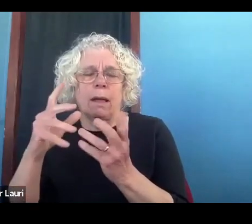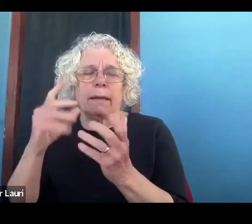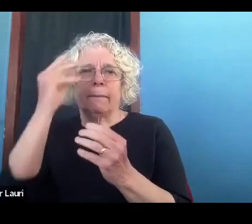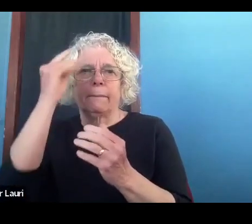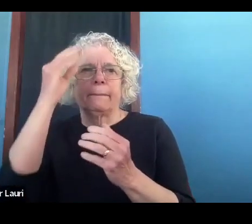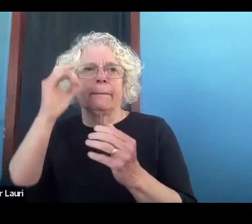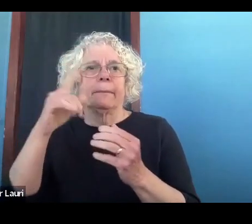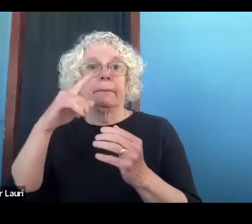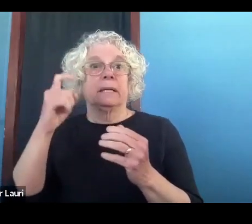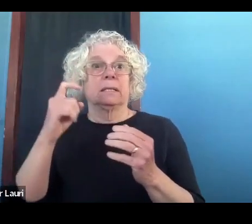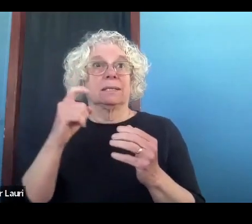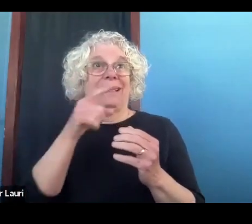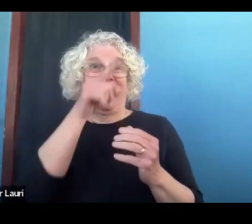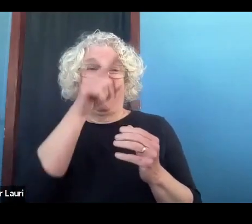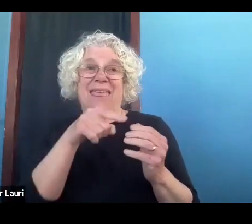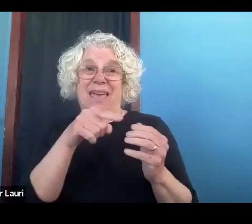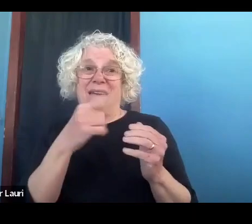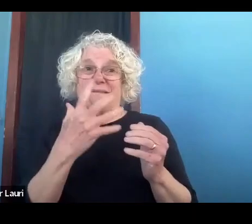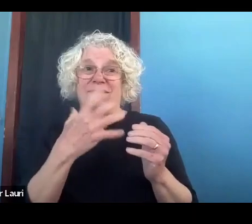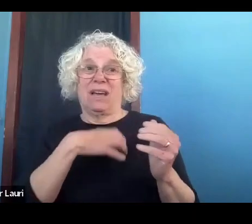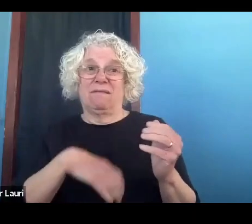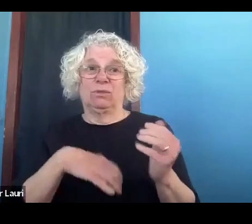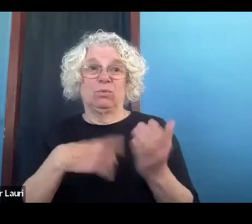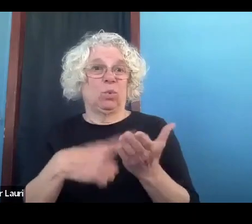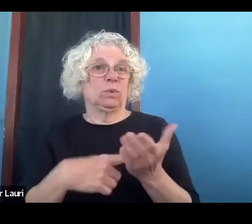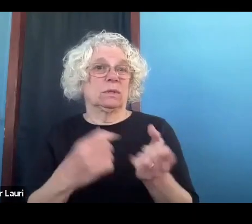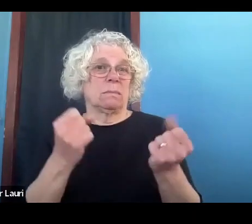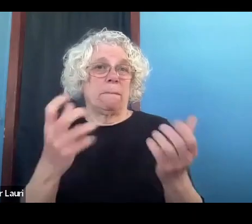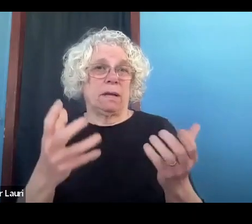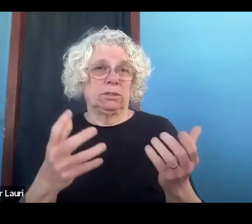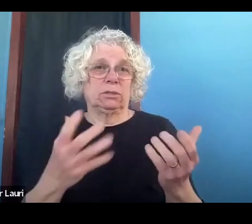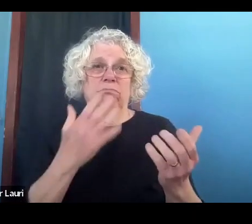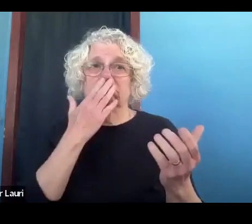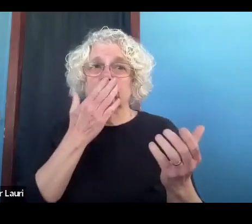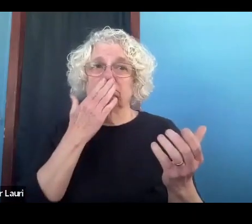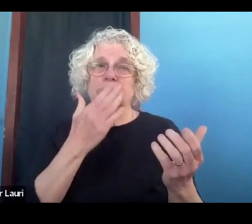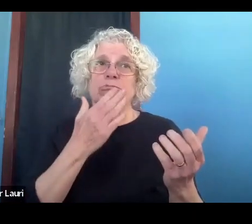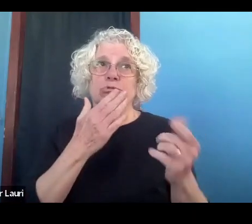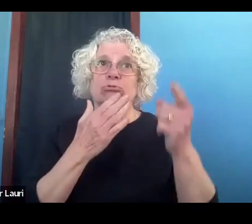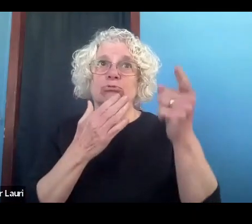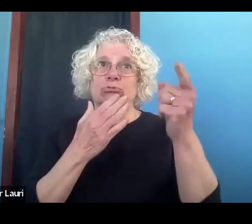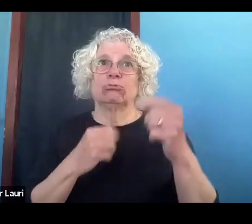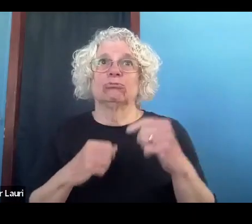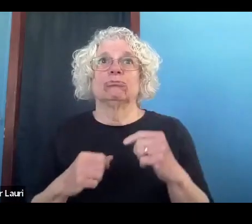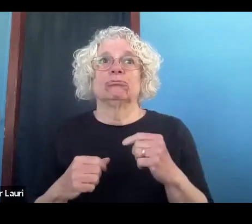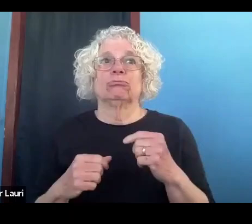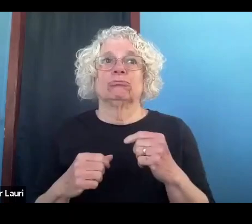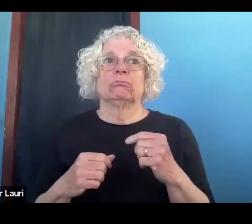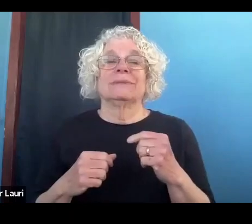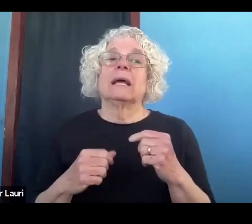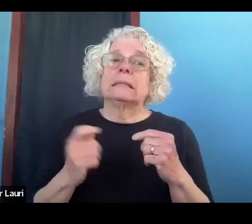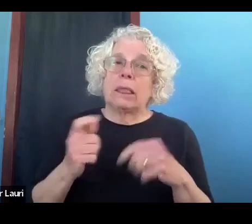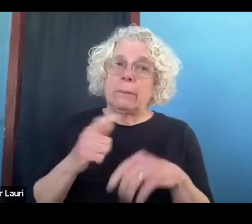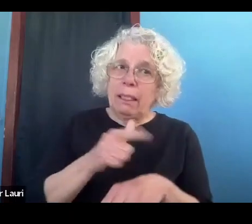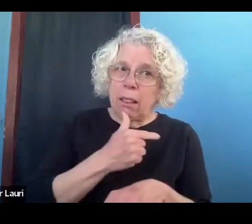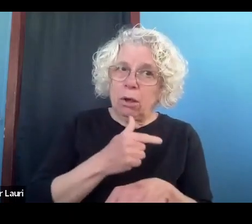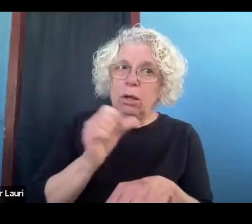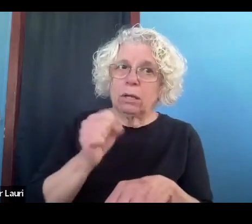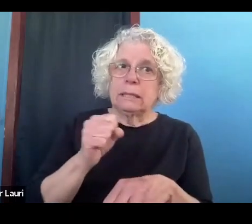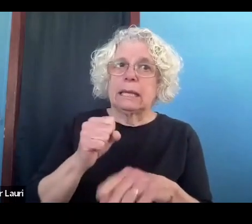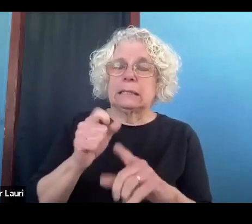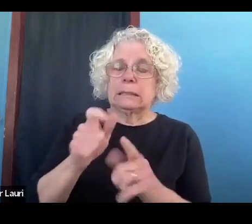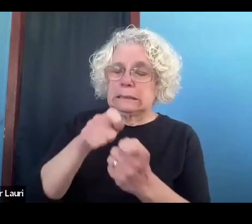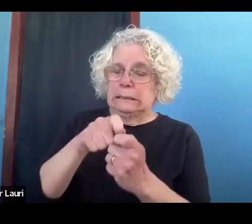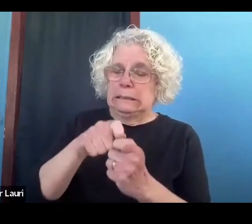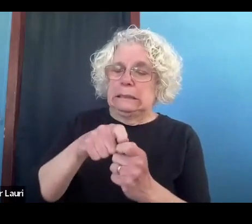that are covered in 5 Wishes. And like I said, it's a wonderful document, but it is long and it does go into a lot of